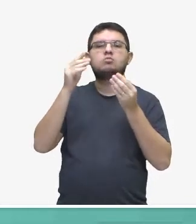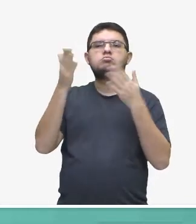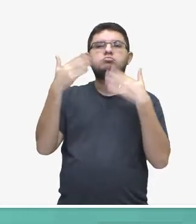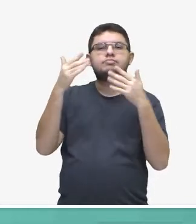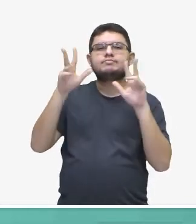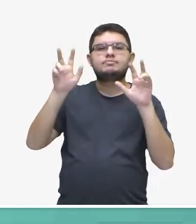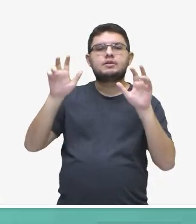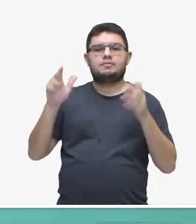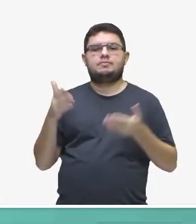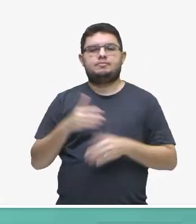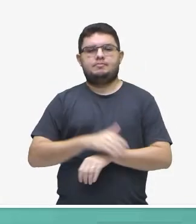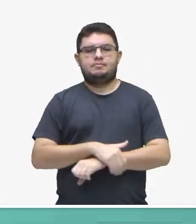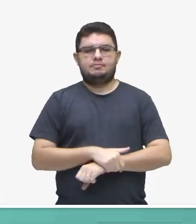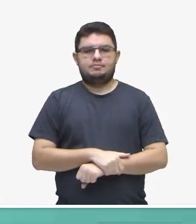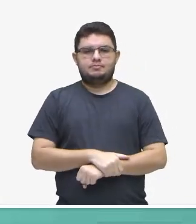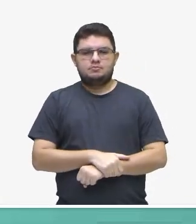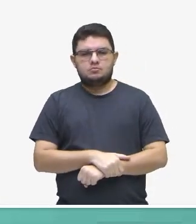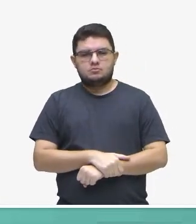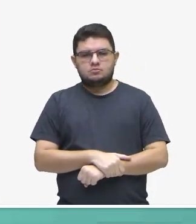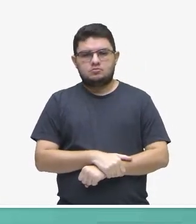go!